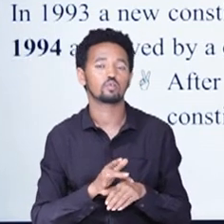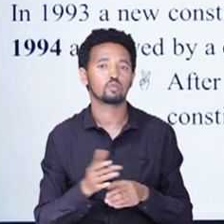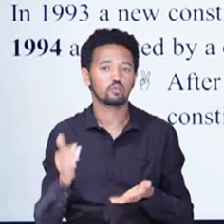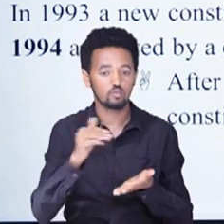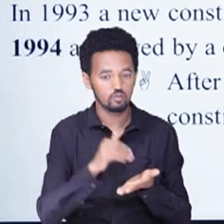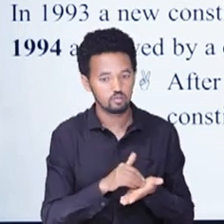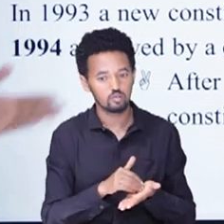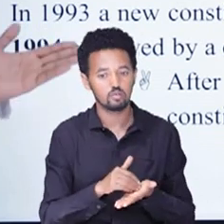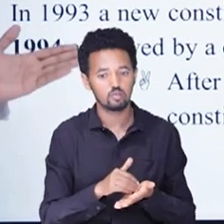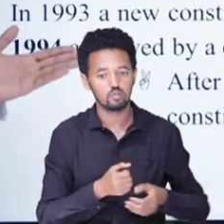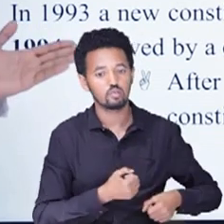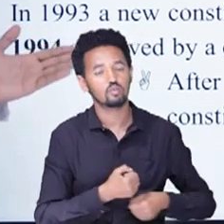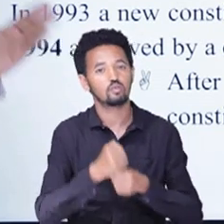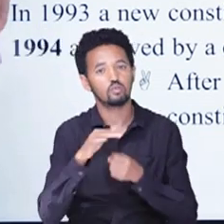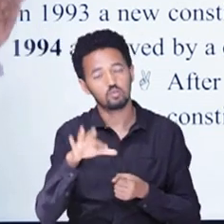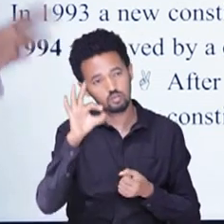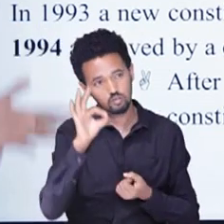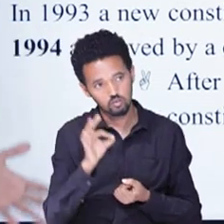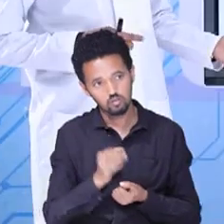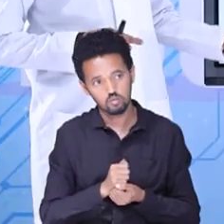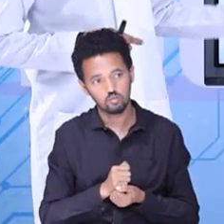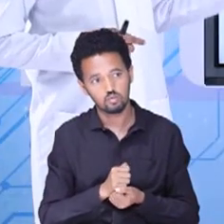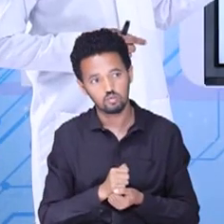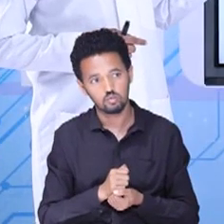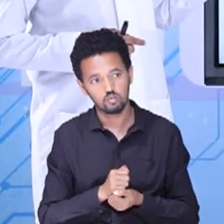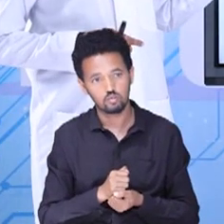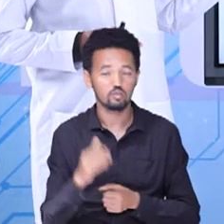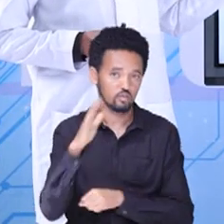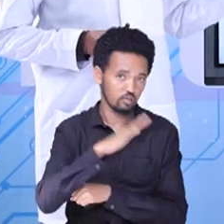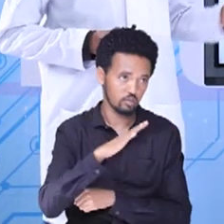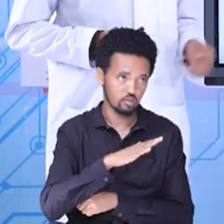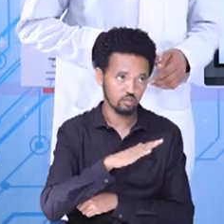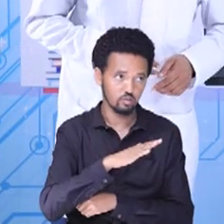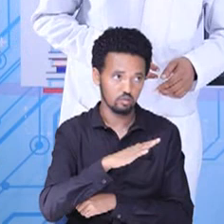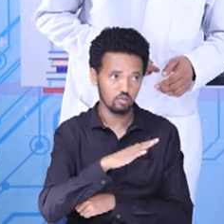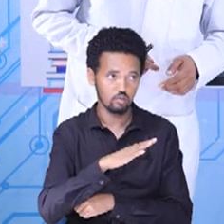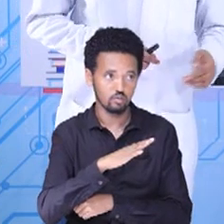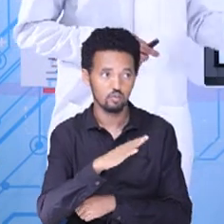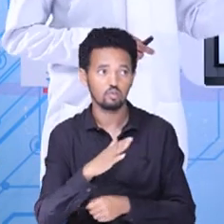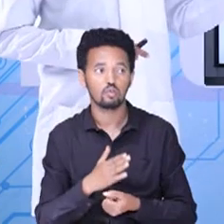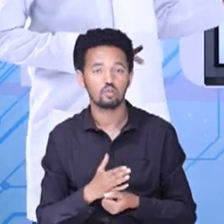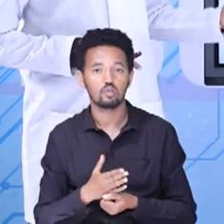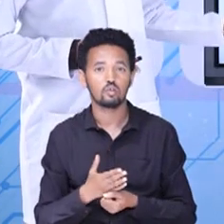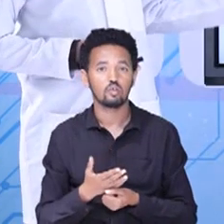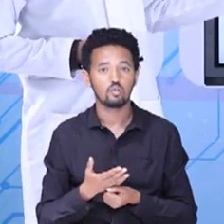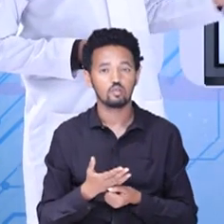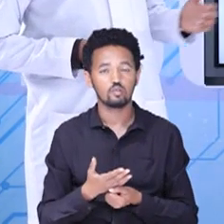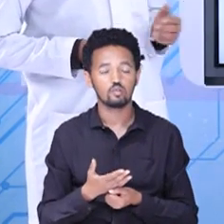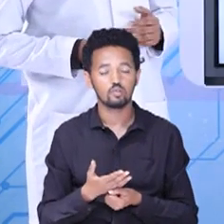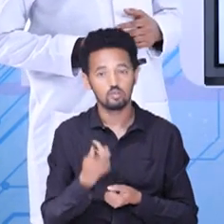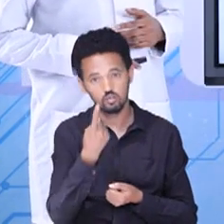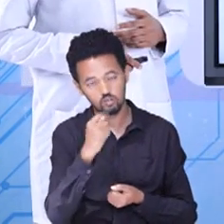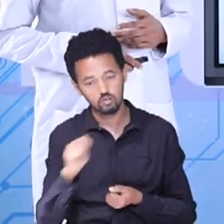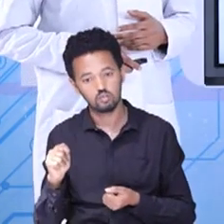a constitutional assembly. After a nationwide election, the FDR constitution